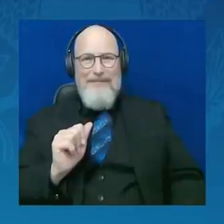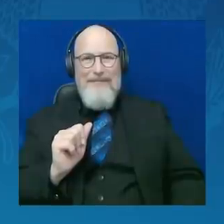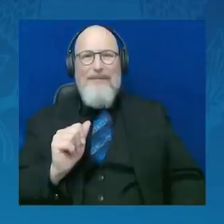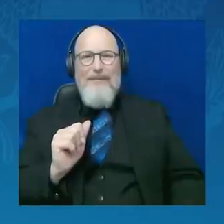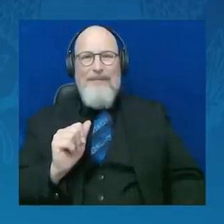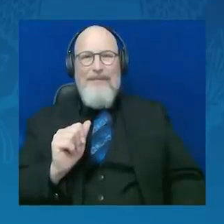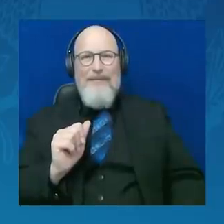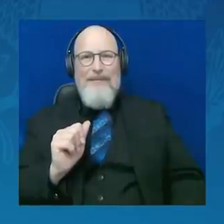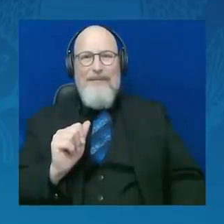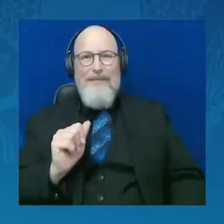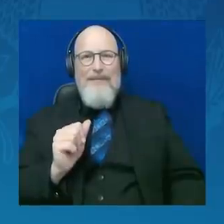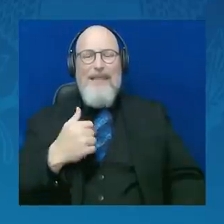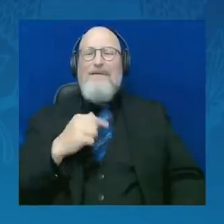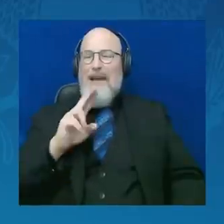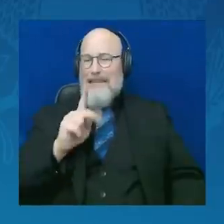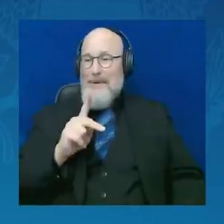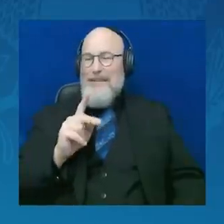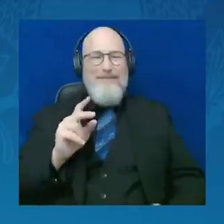not at all.